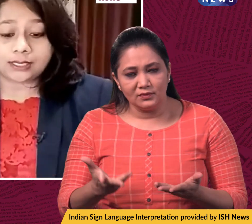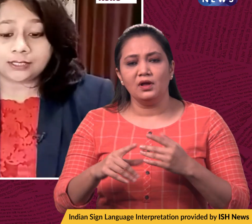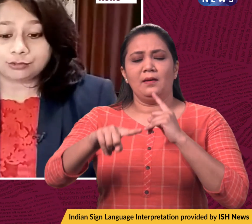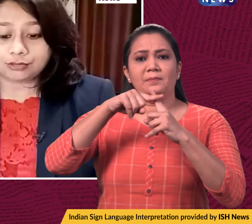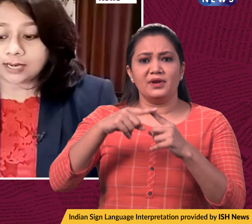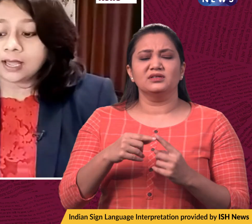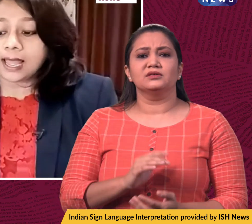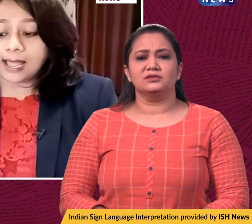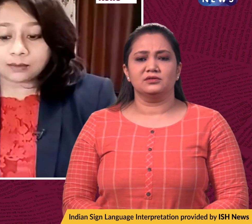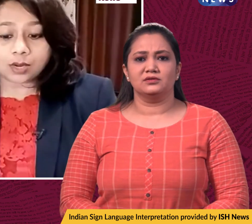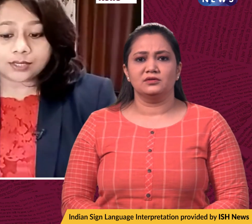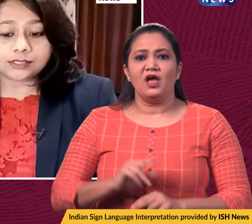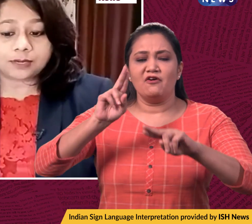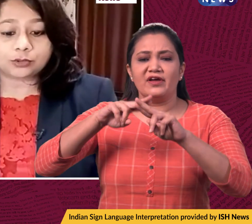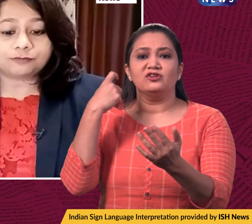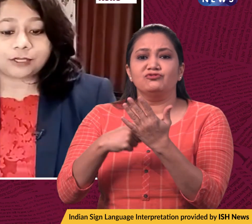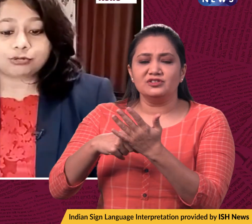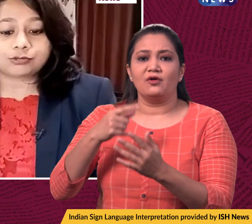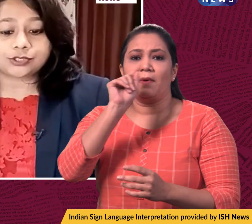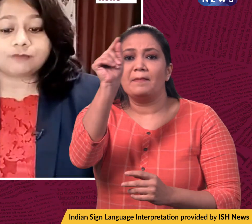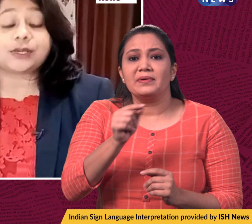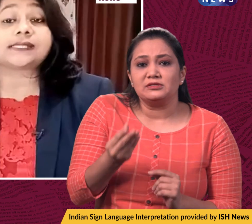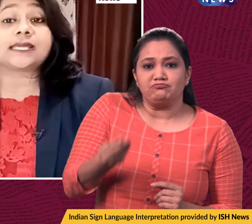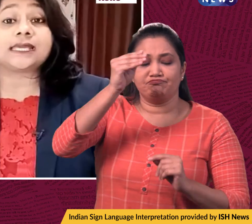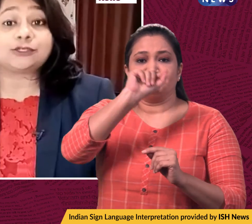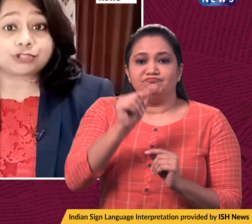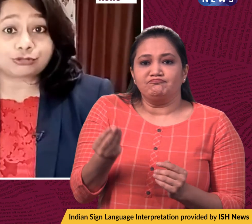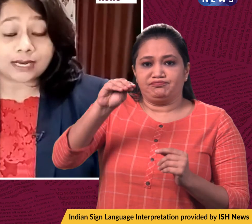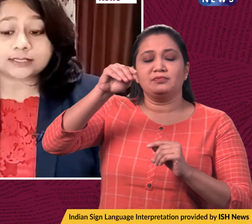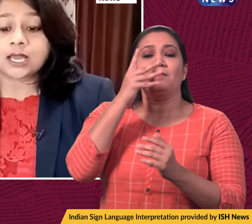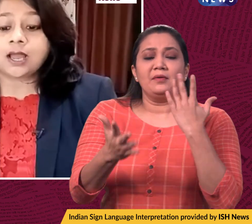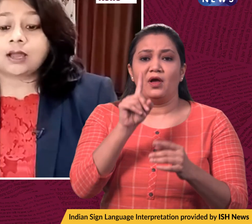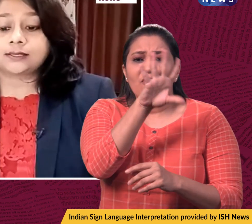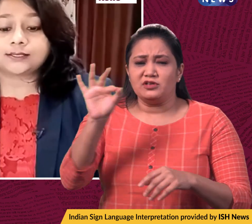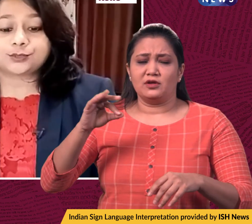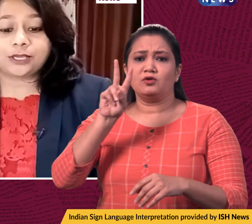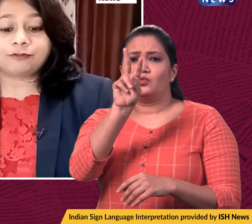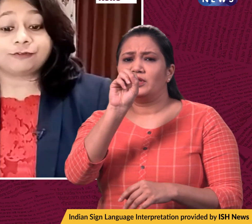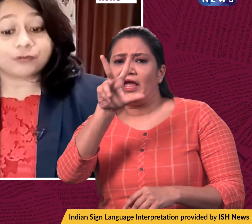going on in Ukraine and worries about the Federal Reserve raising interest rates